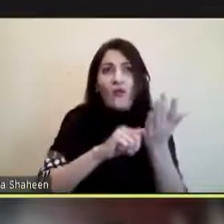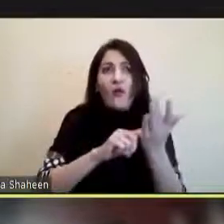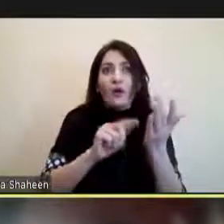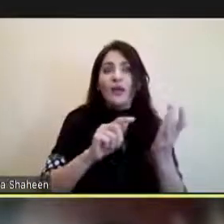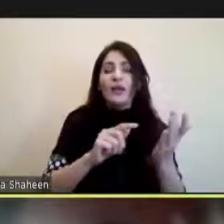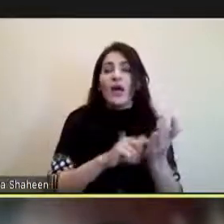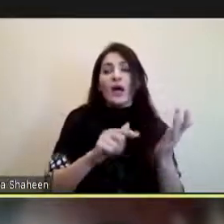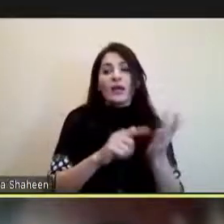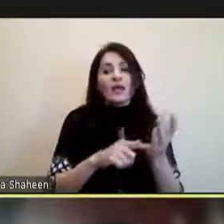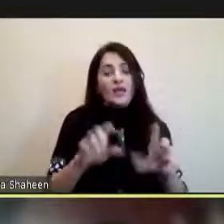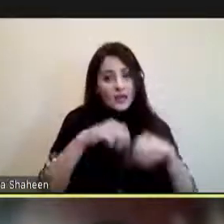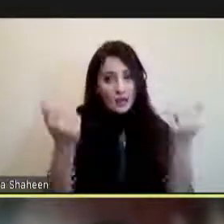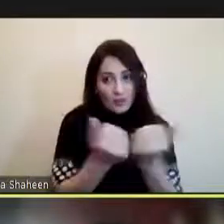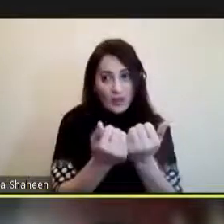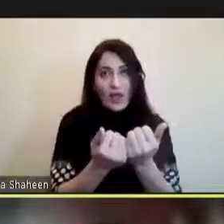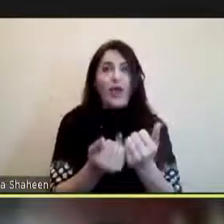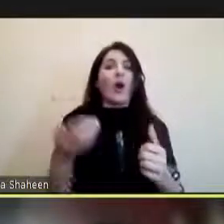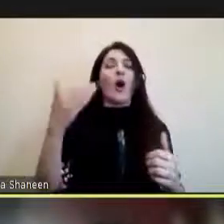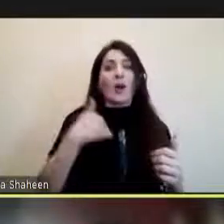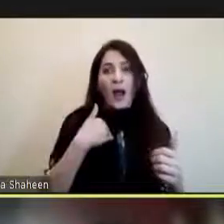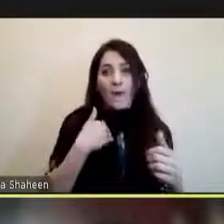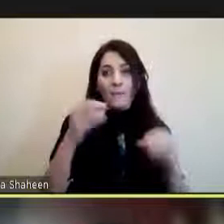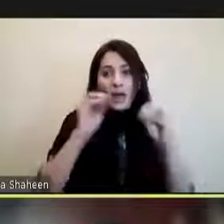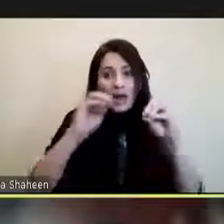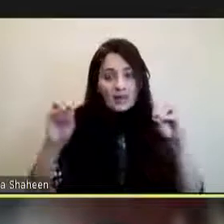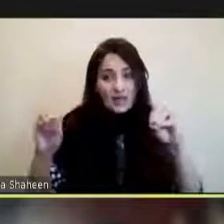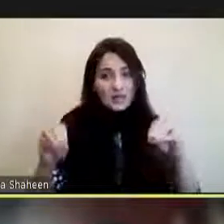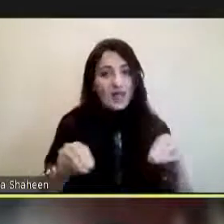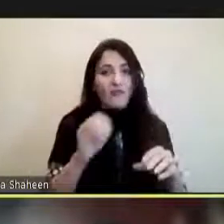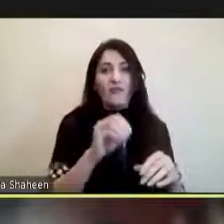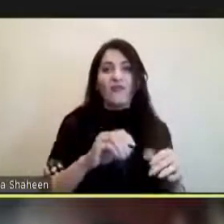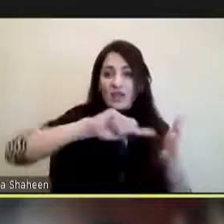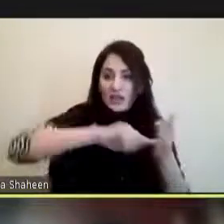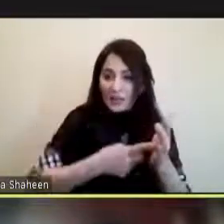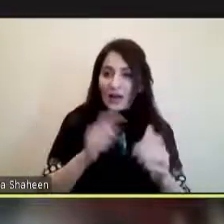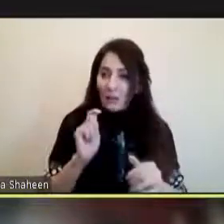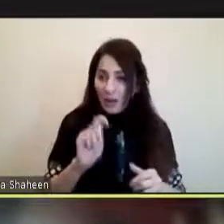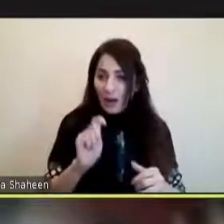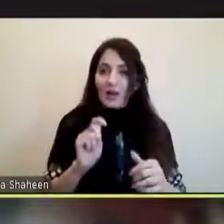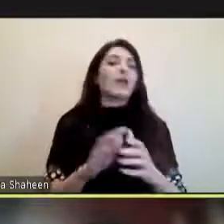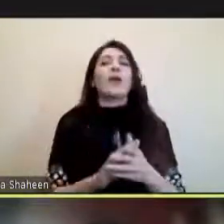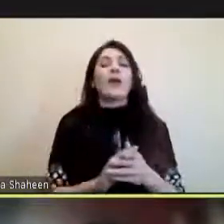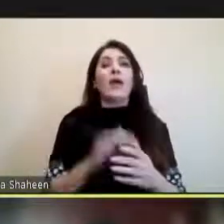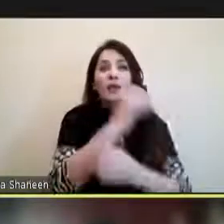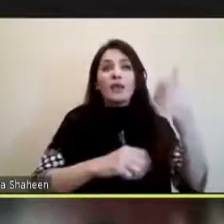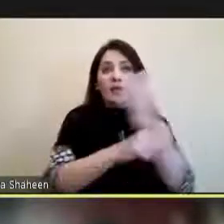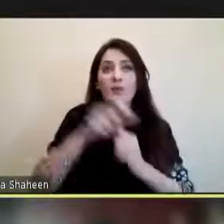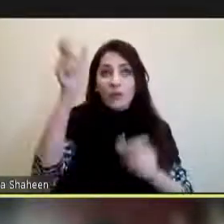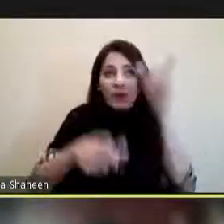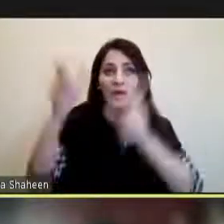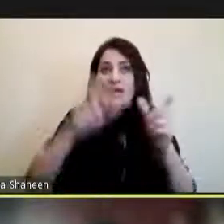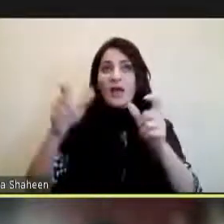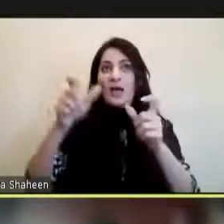assistive tech is focused on driving the digital inclusion of persons with disabilities